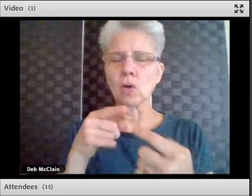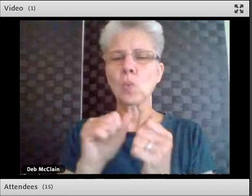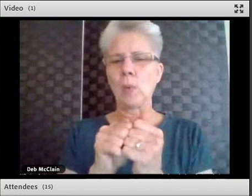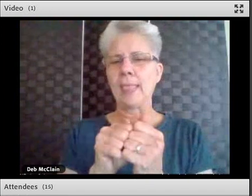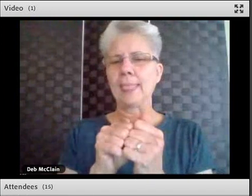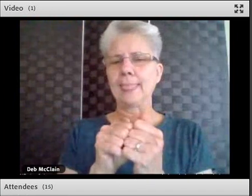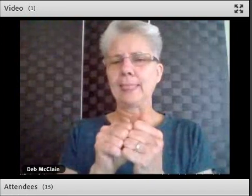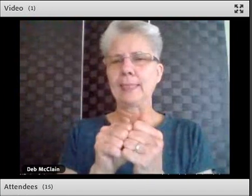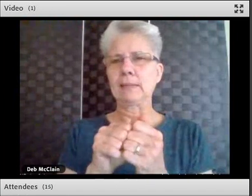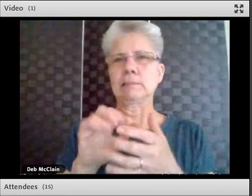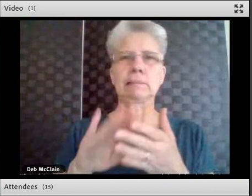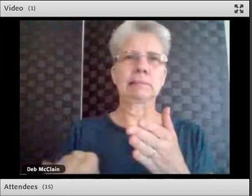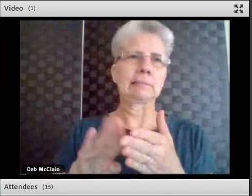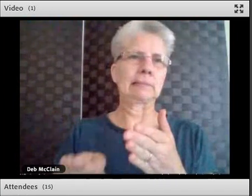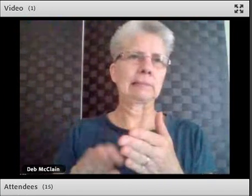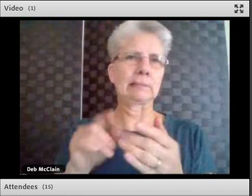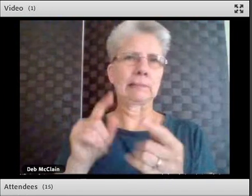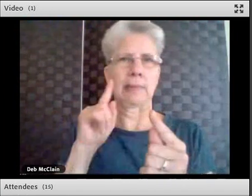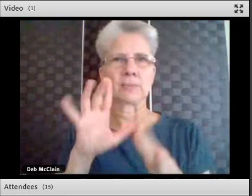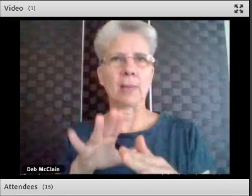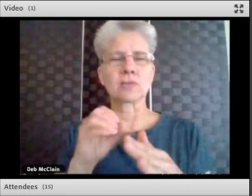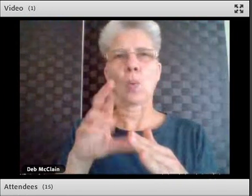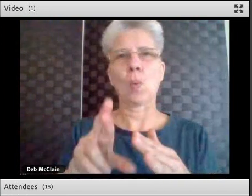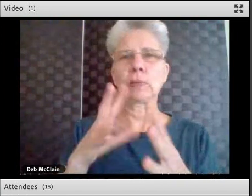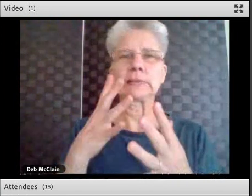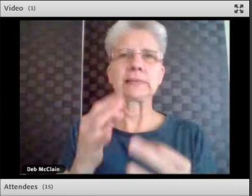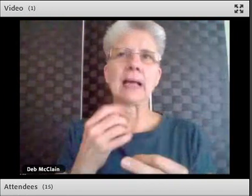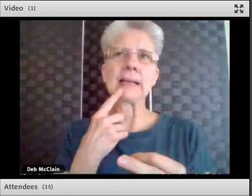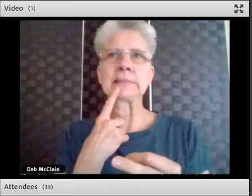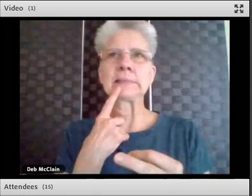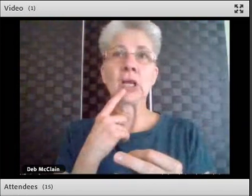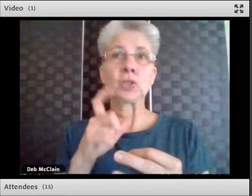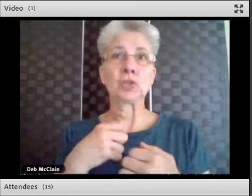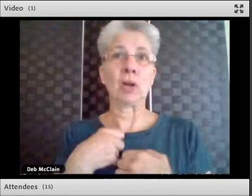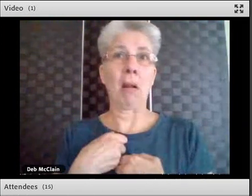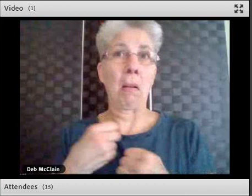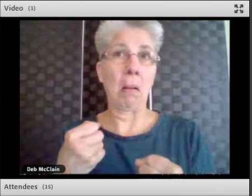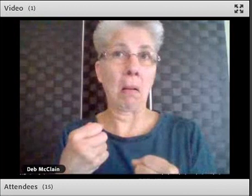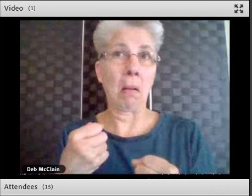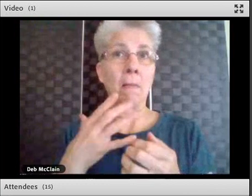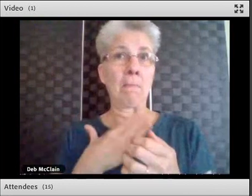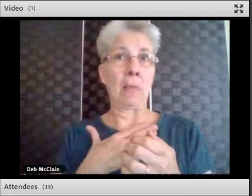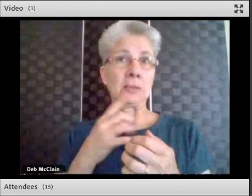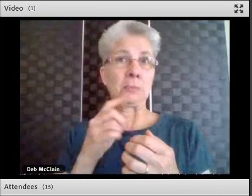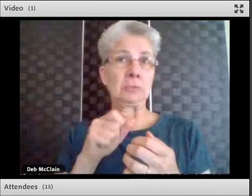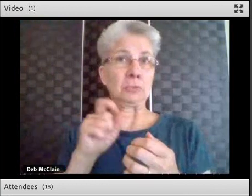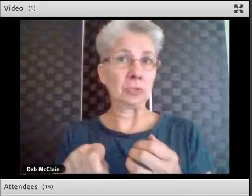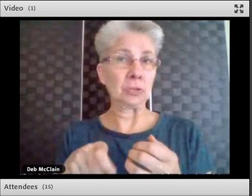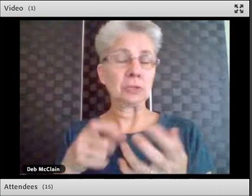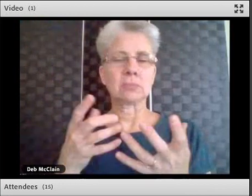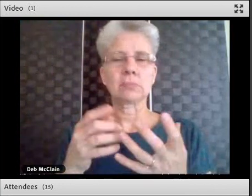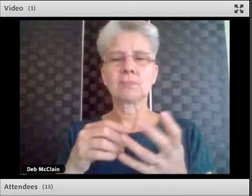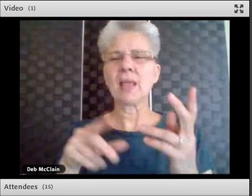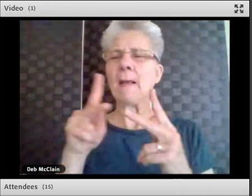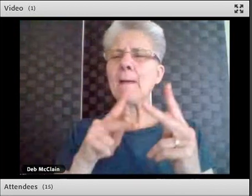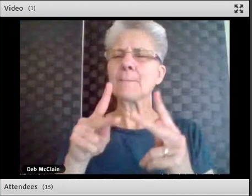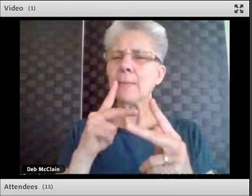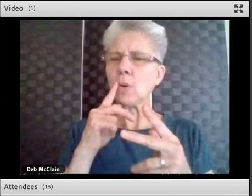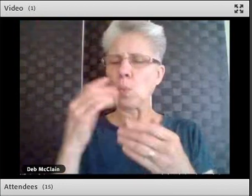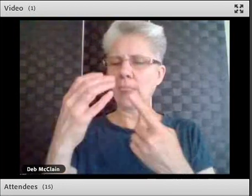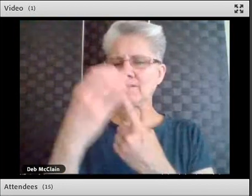with discounting certain aspects or deciding whether to reveal certain aspects. So people with